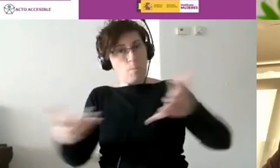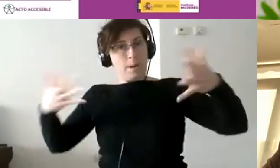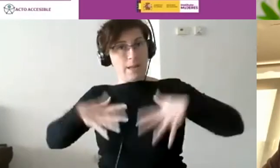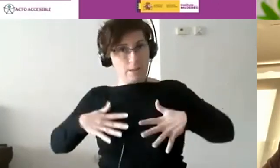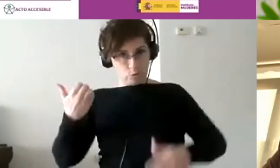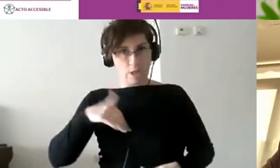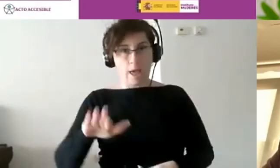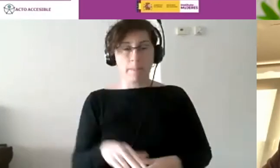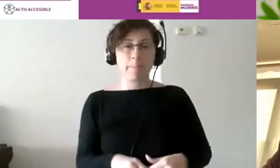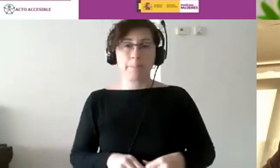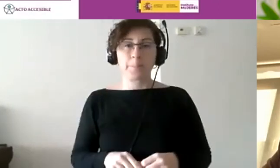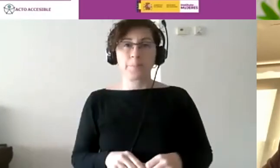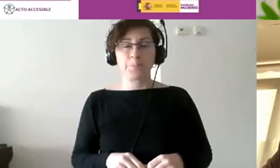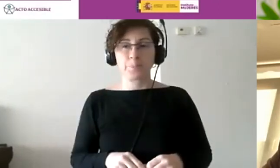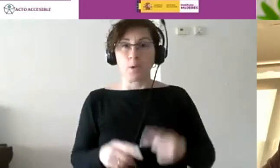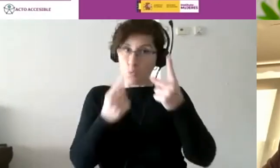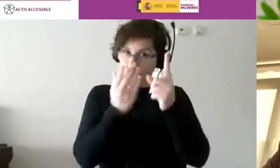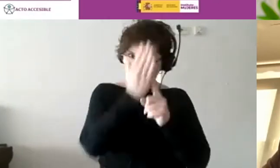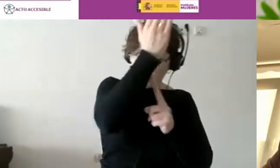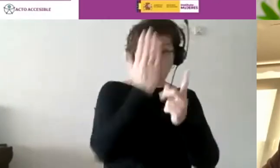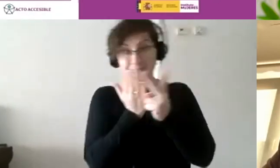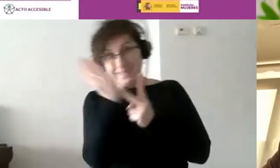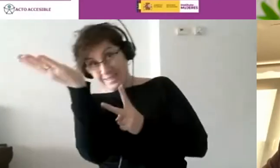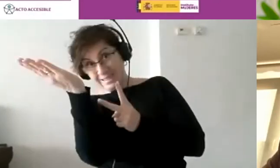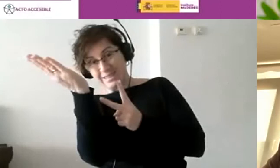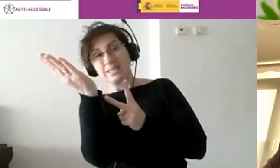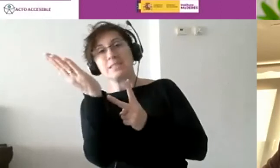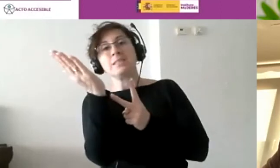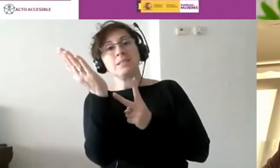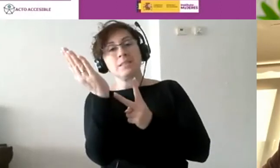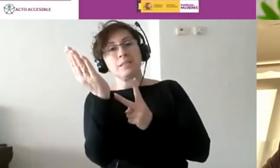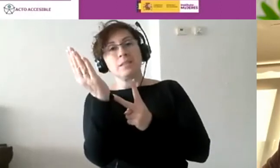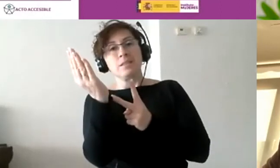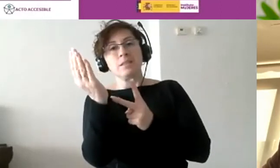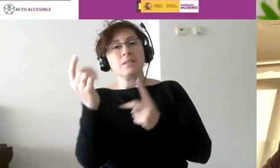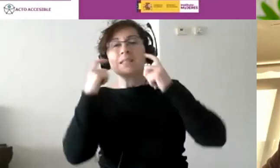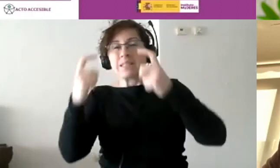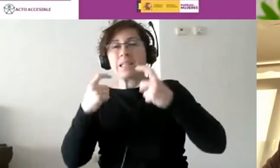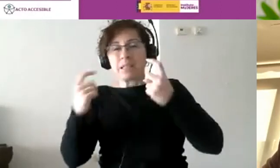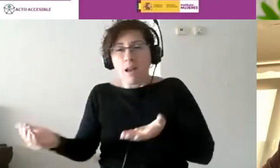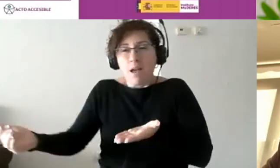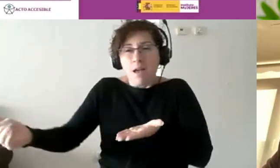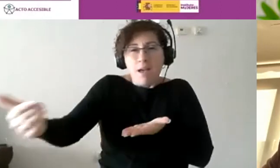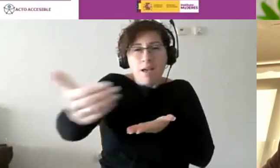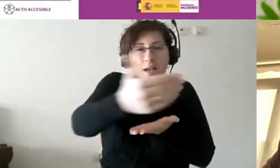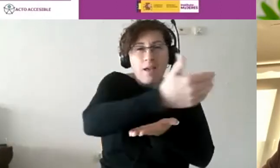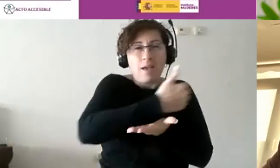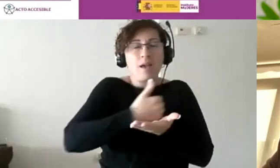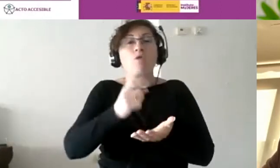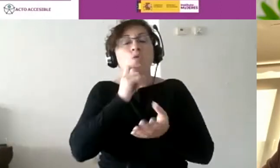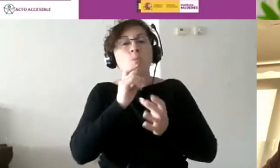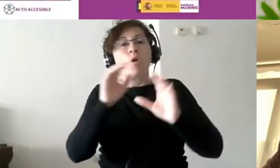rights that they have acquired. And besides that, we are collecting a lot